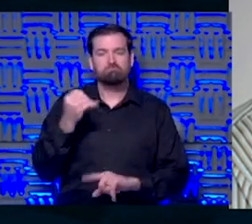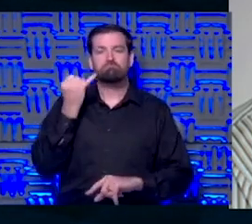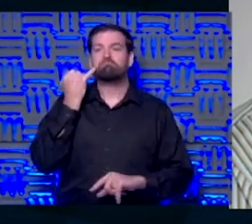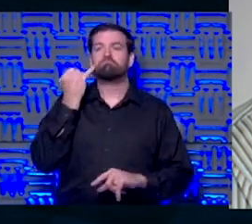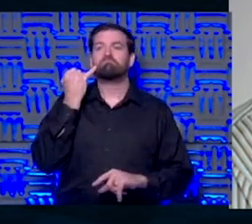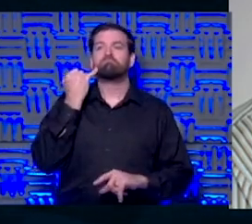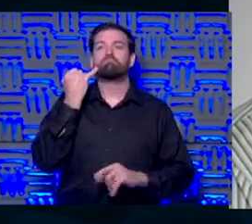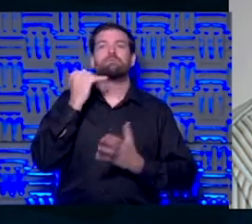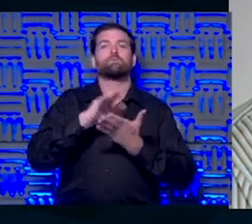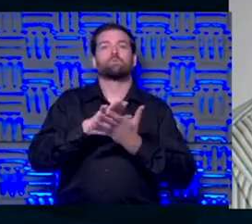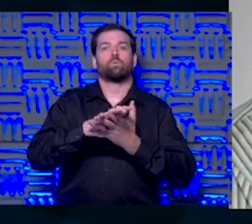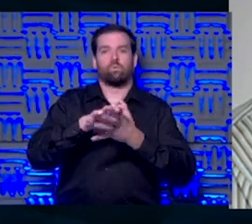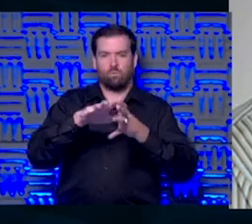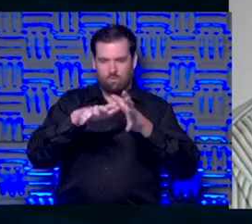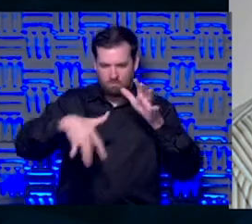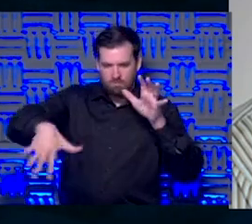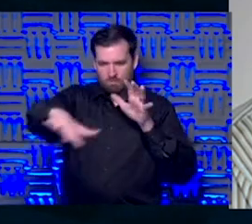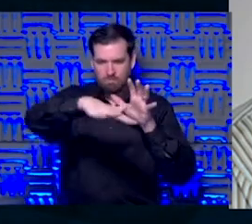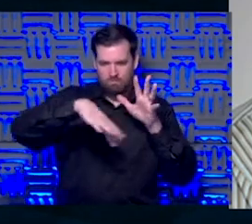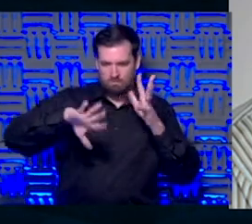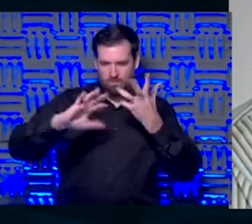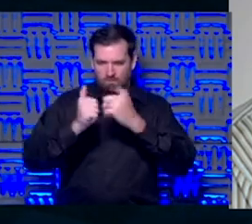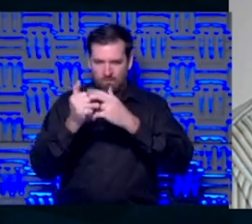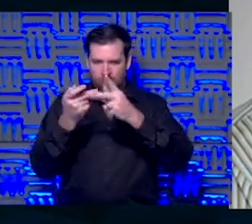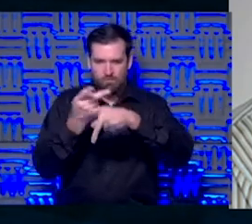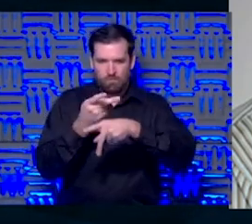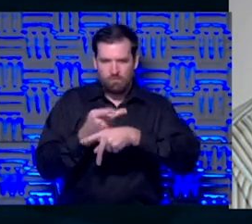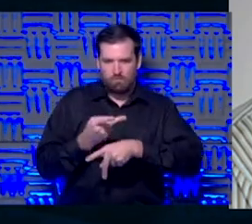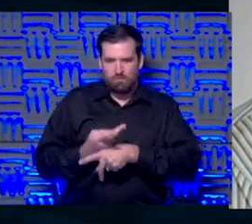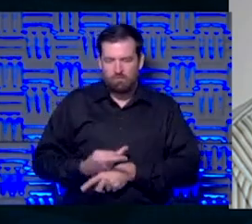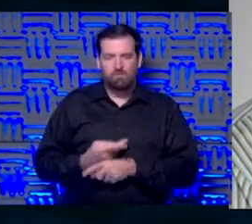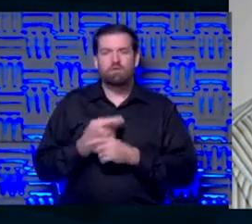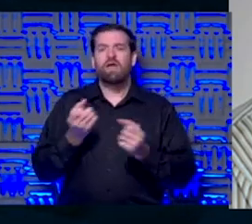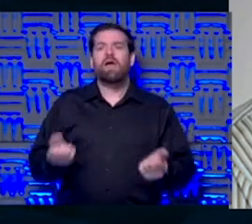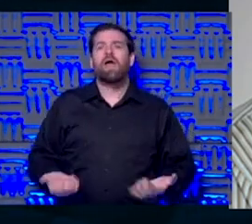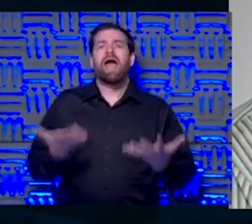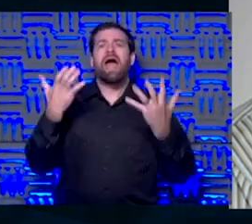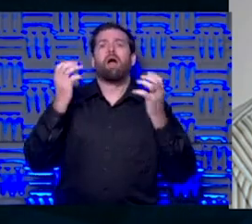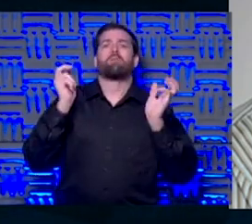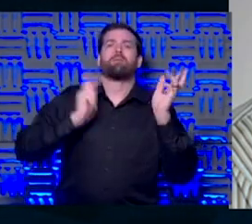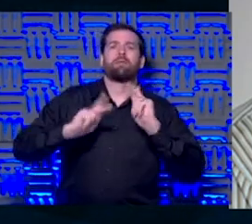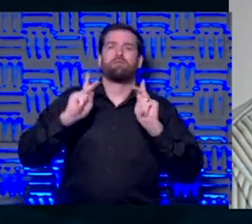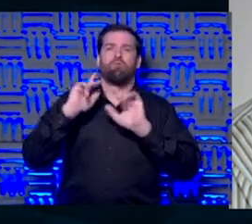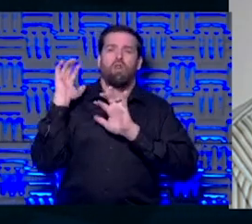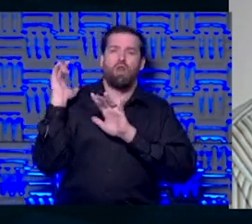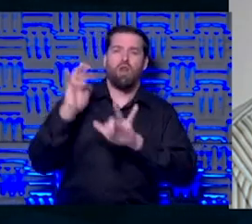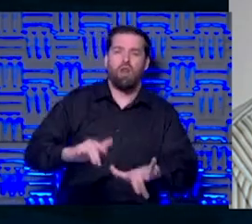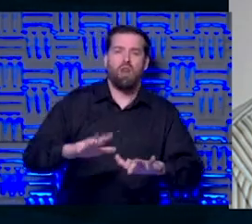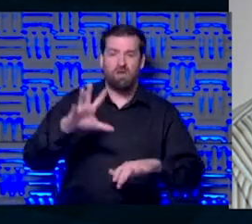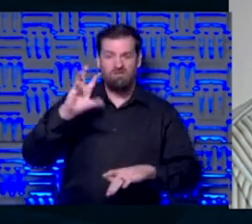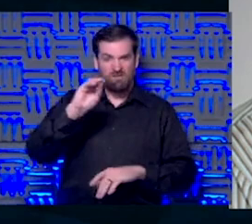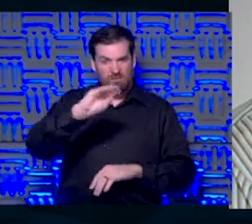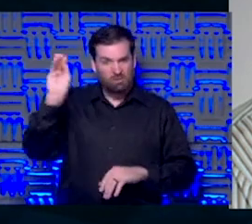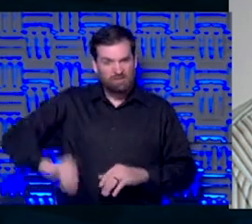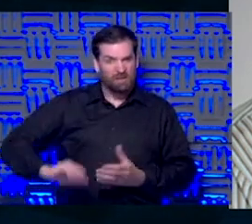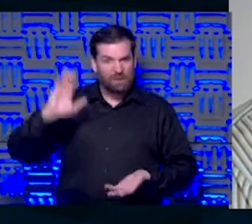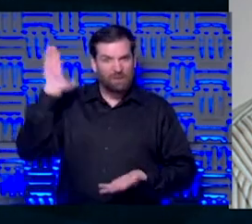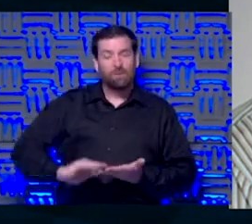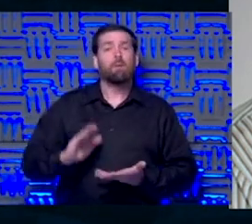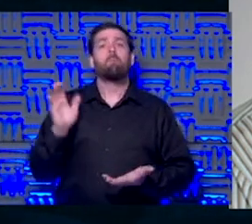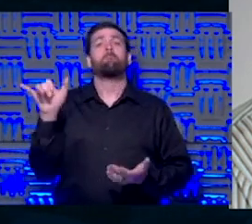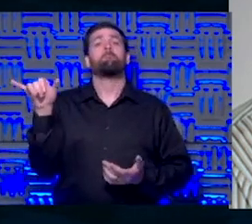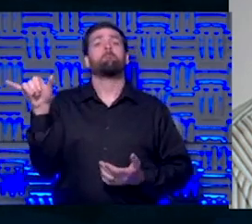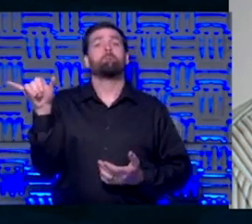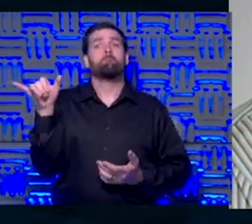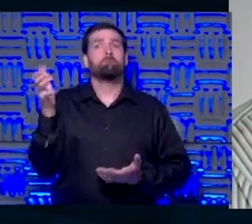a school space, how can you figure it out so that the density of the bodies is 50% less? There may be as many bodies in that